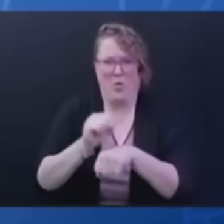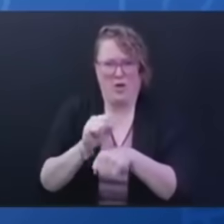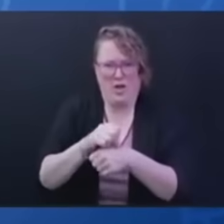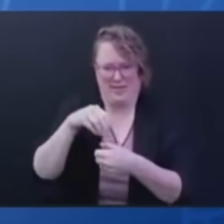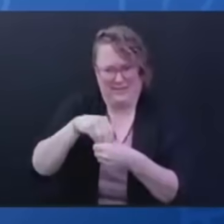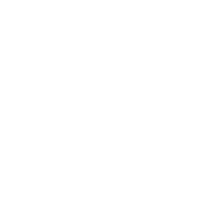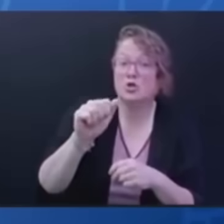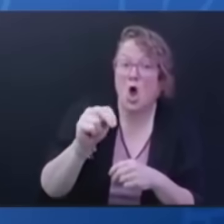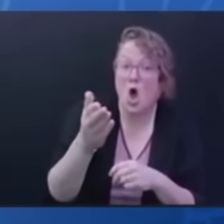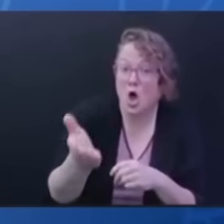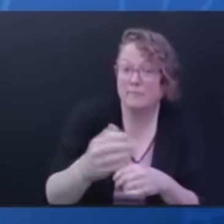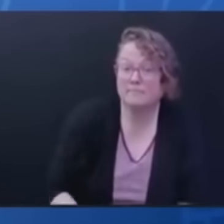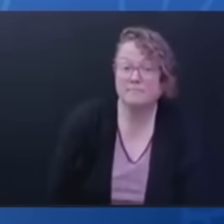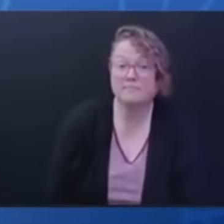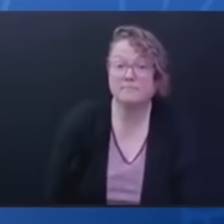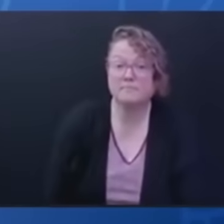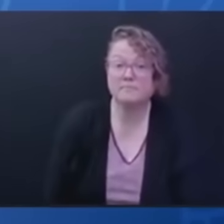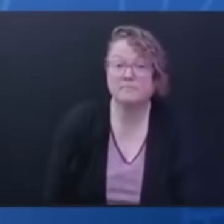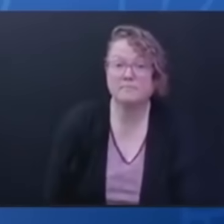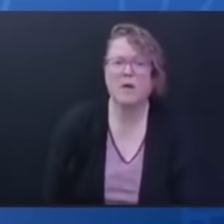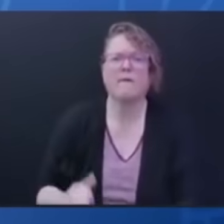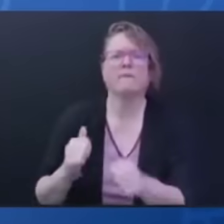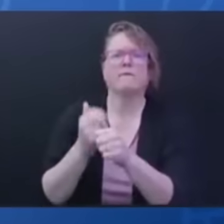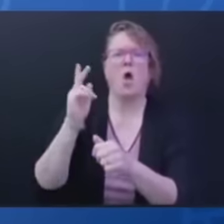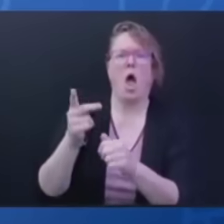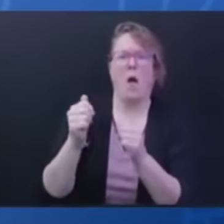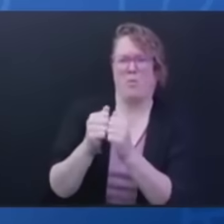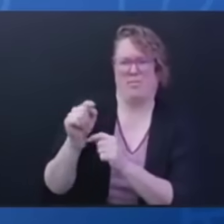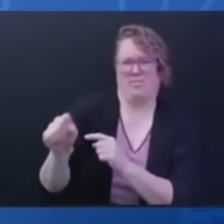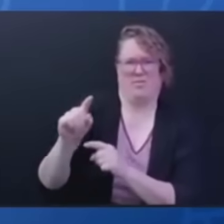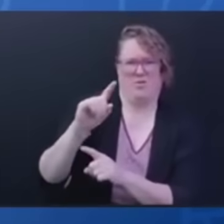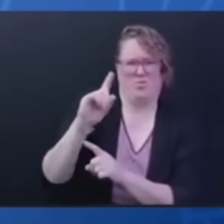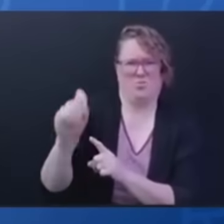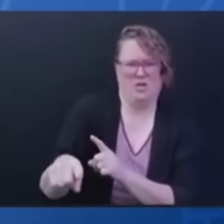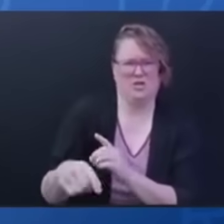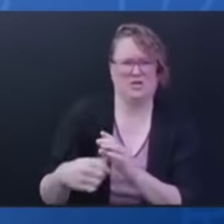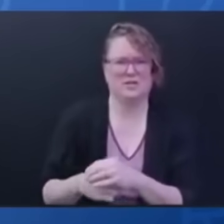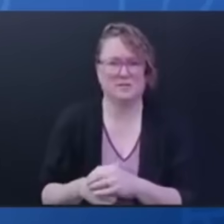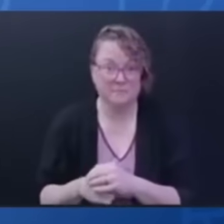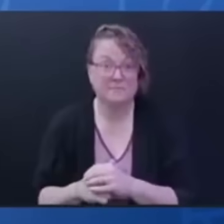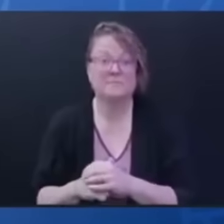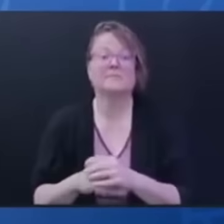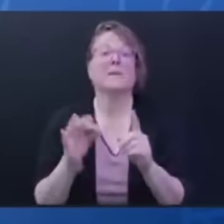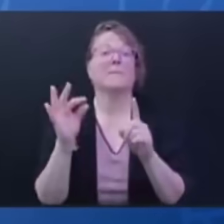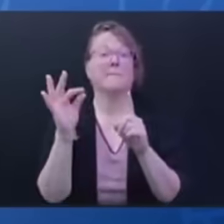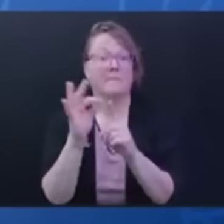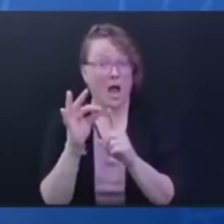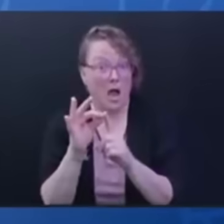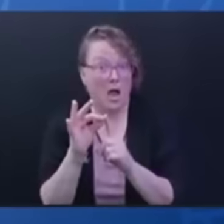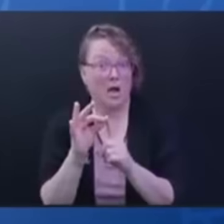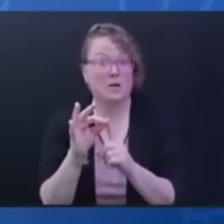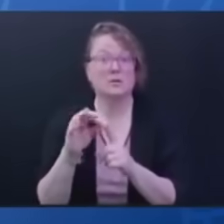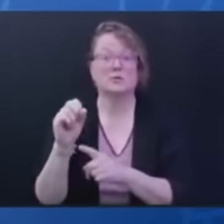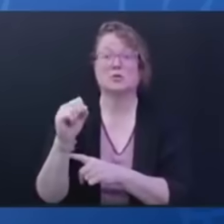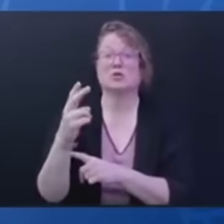to really try to keep it that way. In the statement on the readout with the Pakistani Prime Minister, with Sharif, it says that the Secretary called